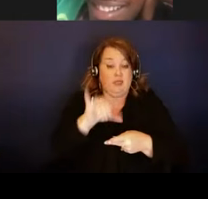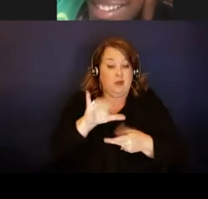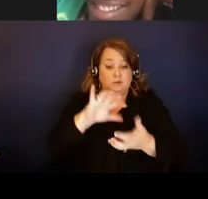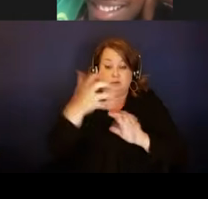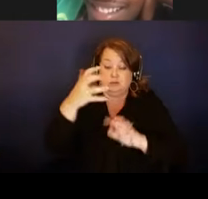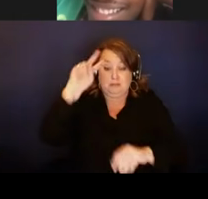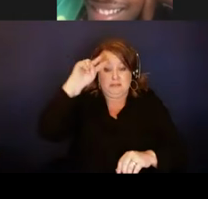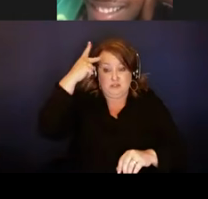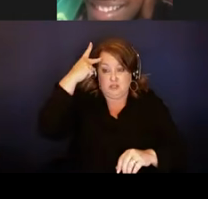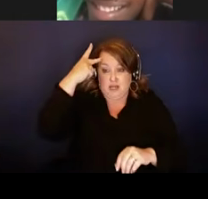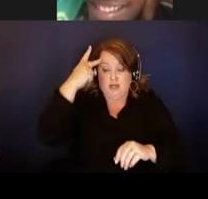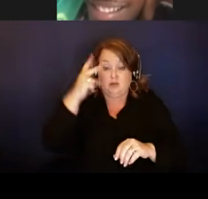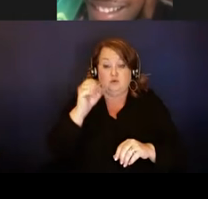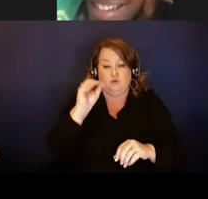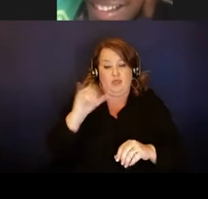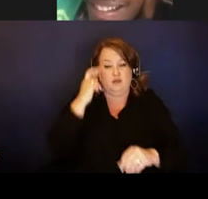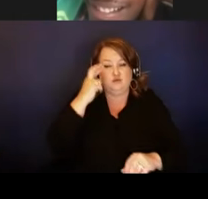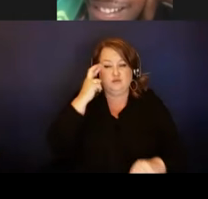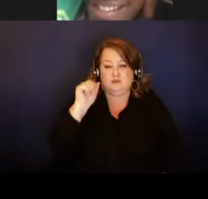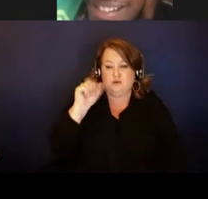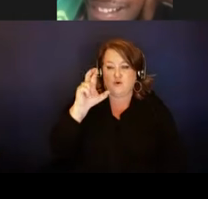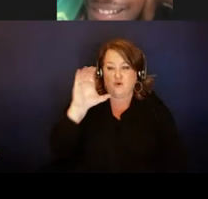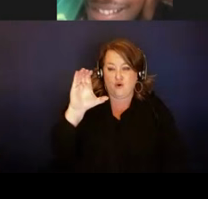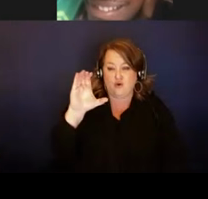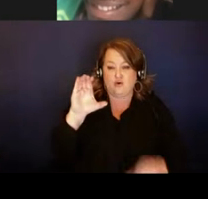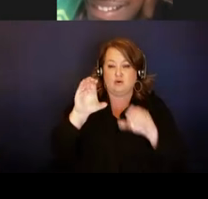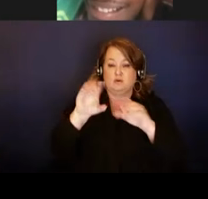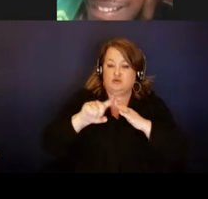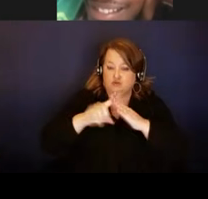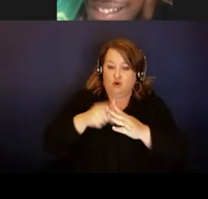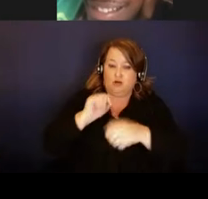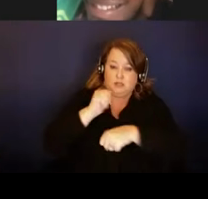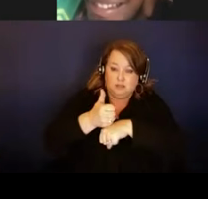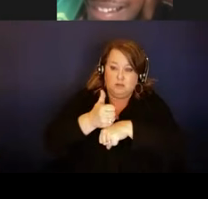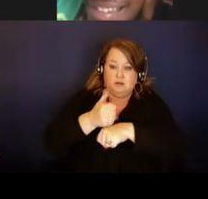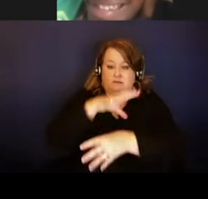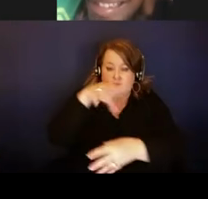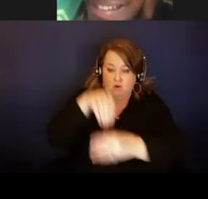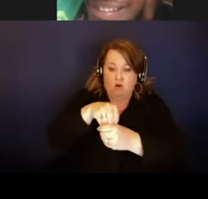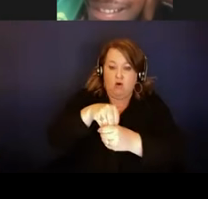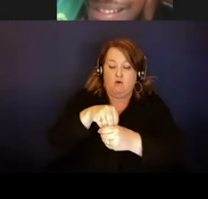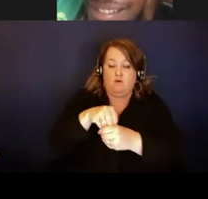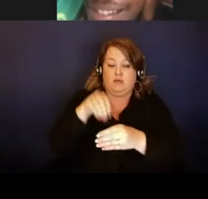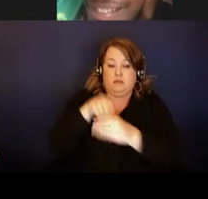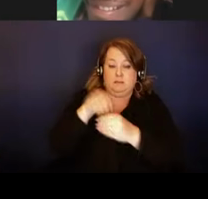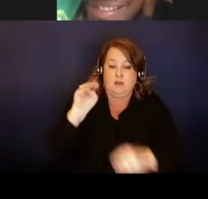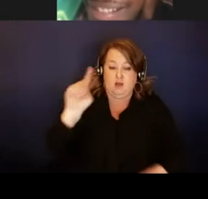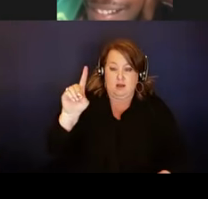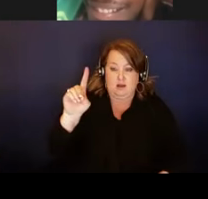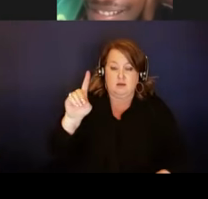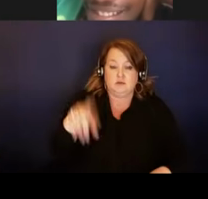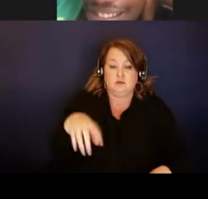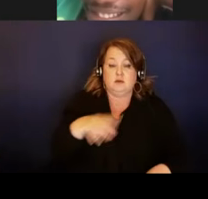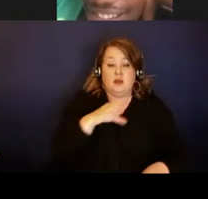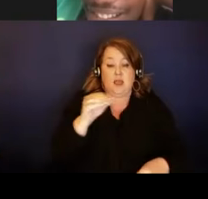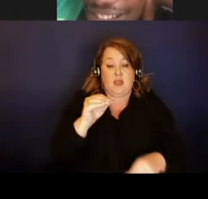so that's why the ARC of Maryland started getting involved. And then our